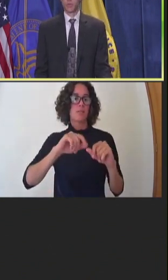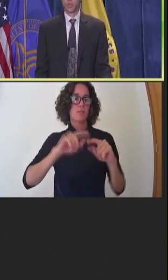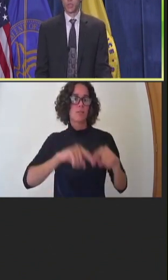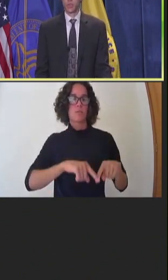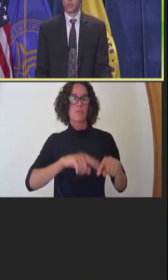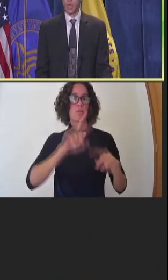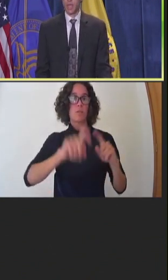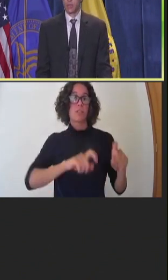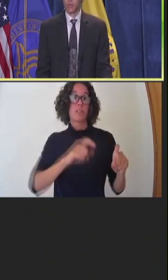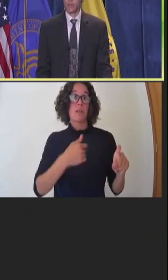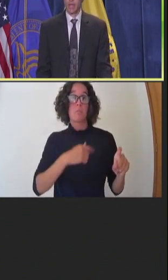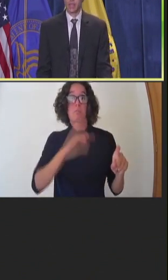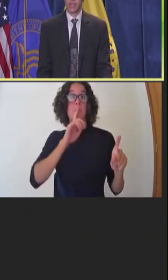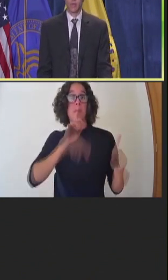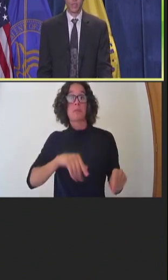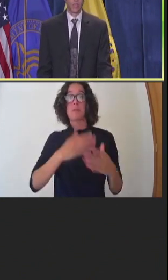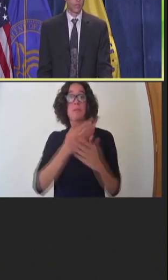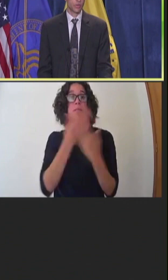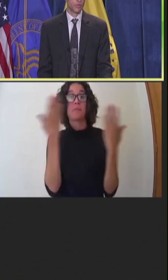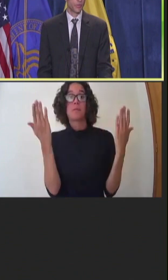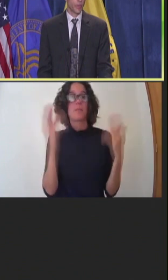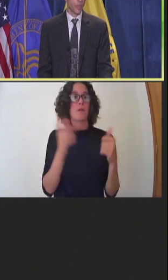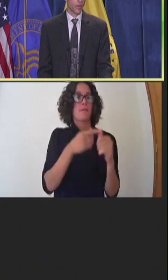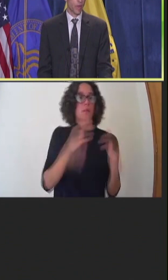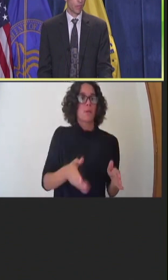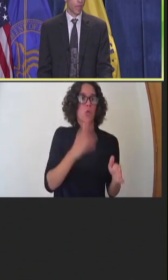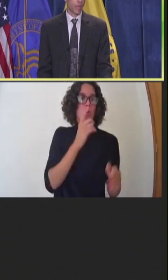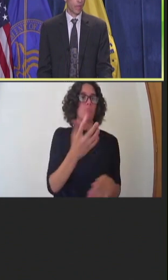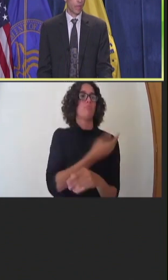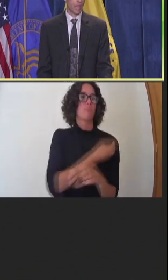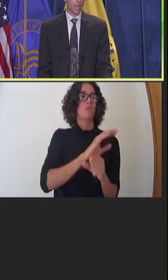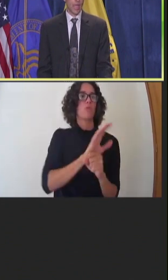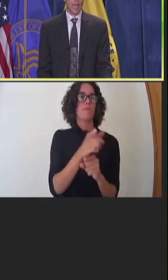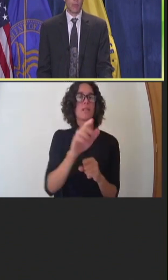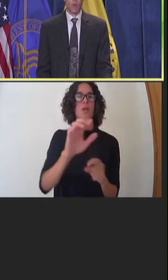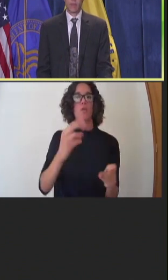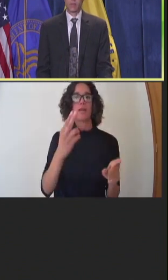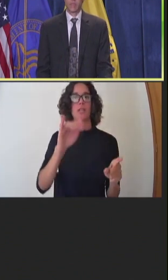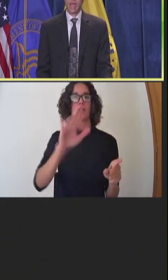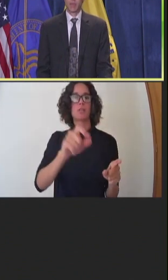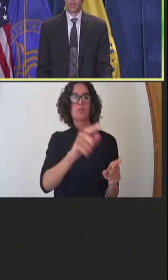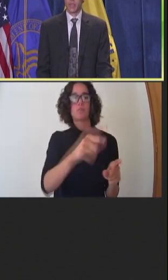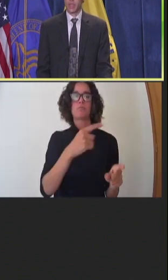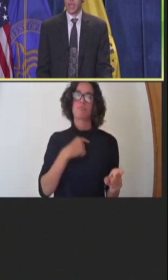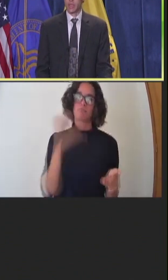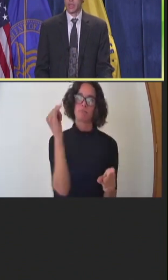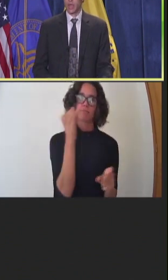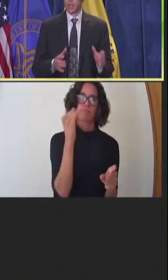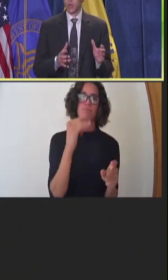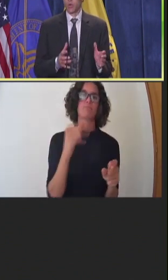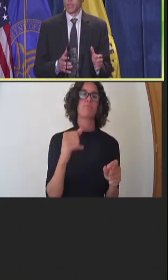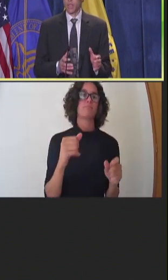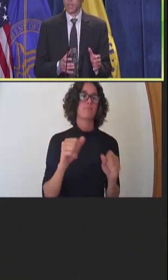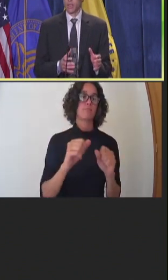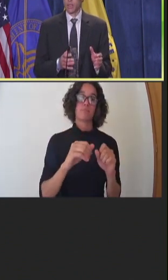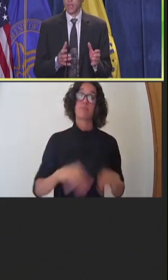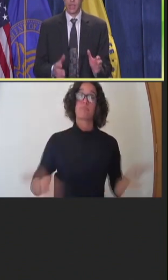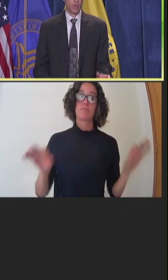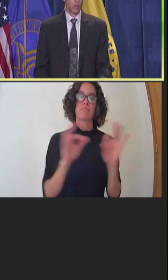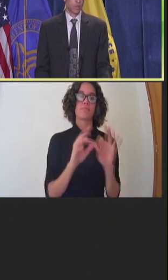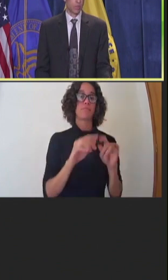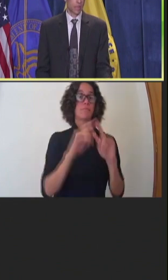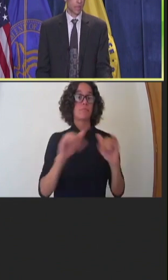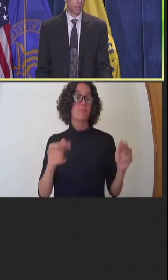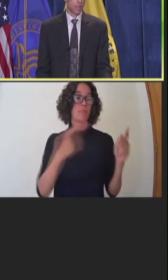first person who got a COVID vaccine at OHSU, groundbreaking. And while this was happening, we decided to start a cohort study to study